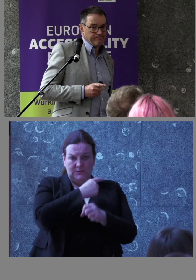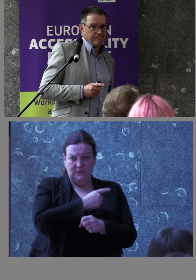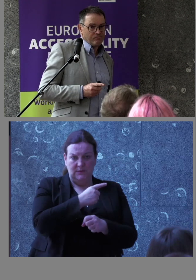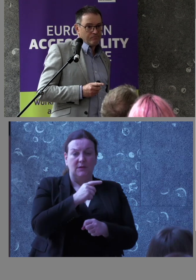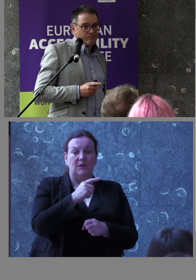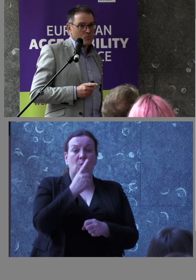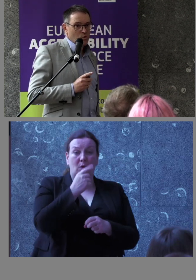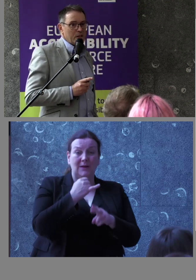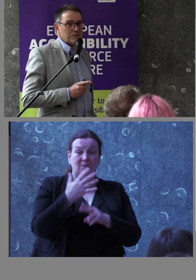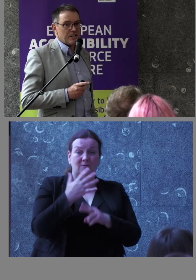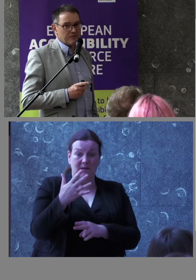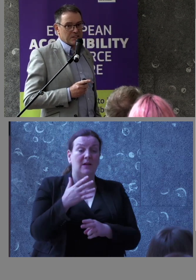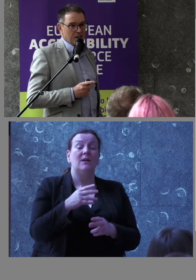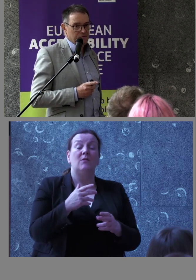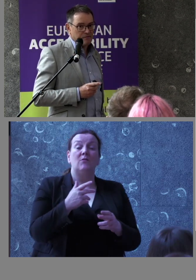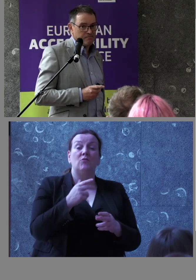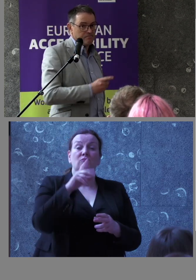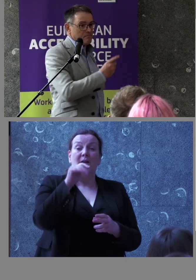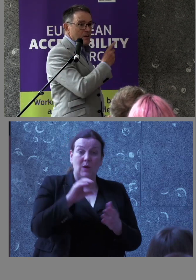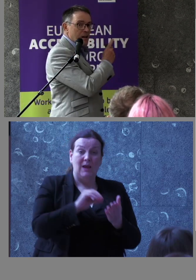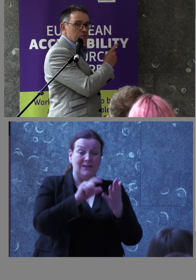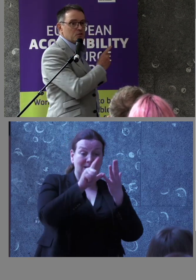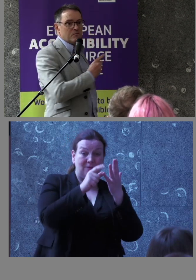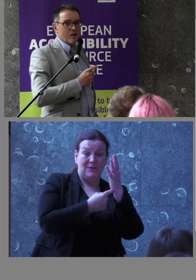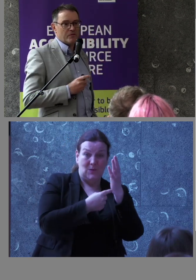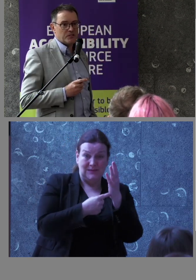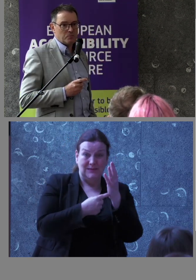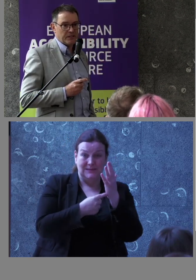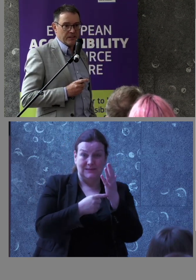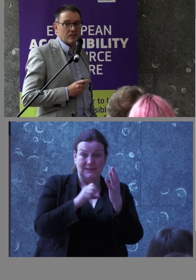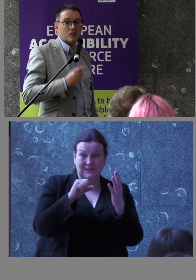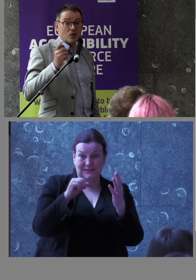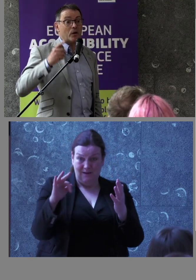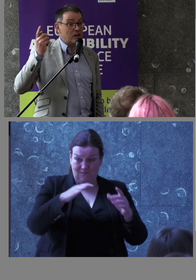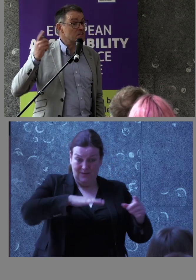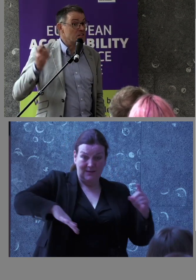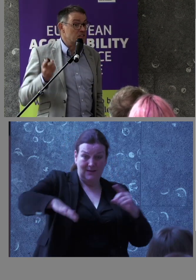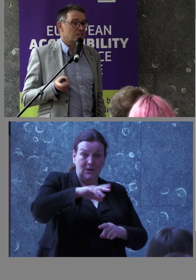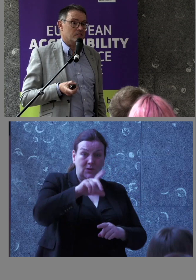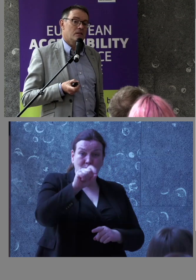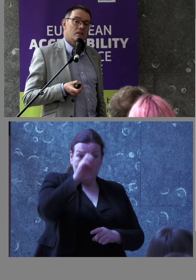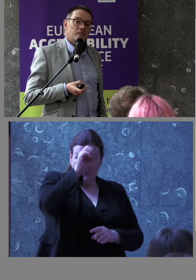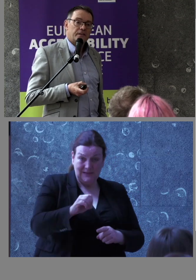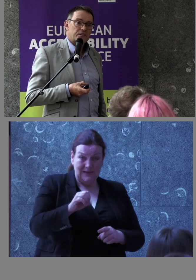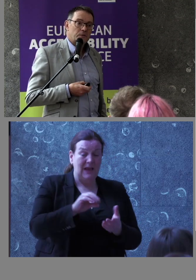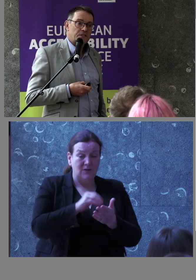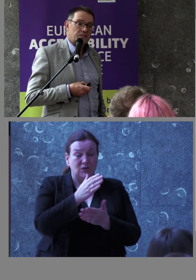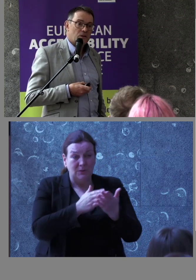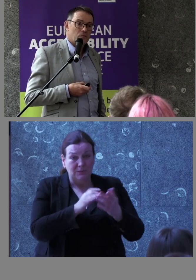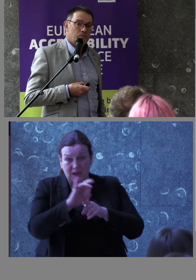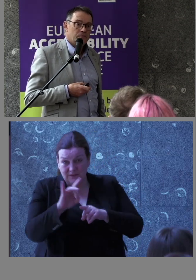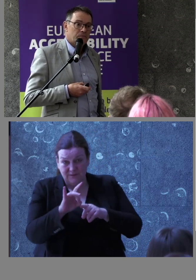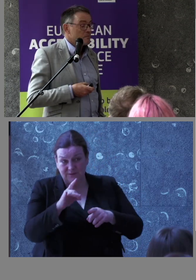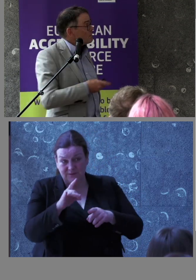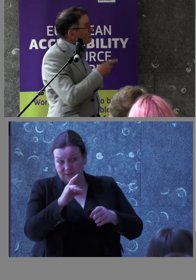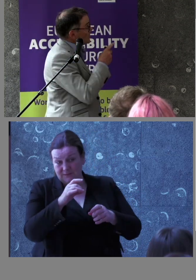hundreds of pages on our websites. Like, it's not a small website, and as I say, there are 4 of them interconnected, and they're transactional, and